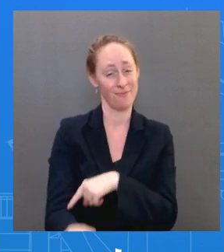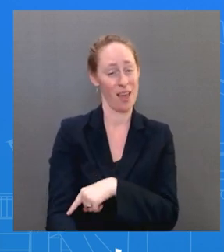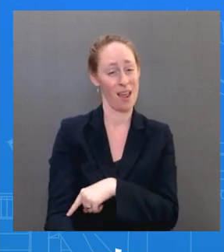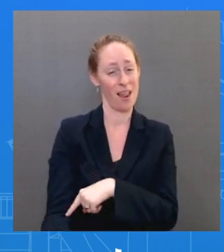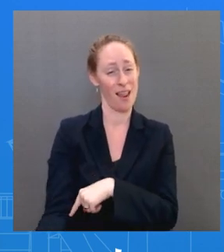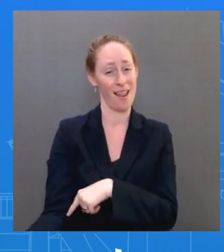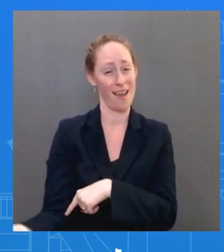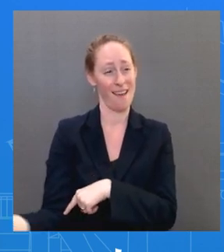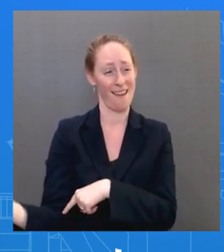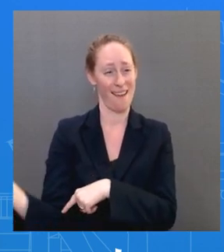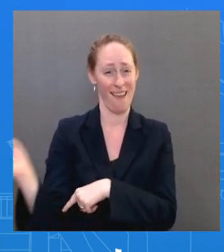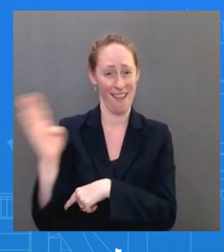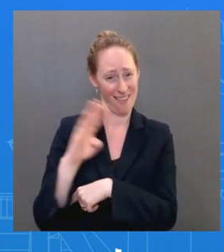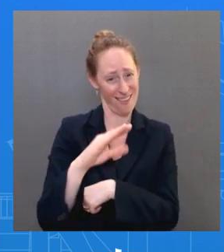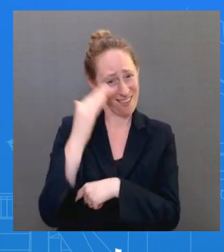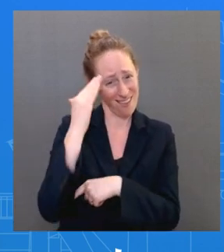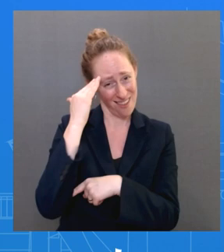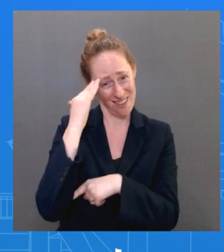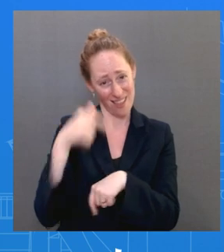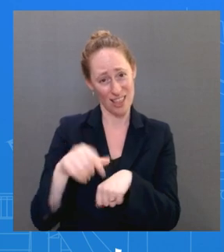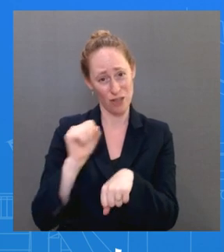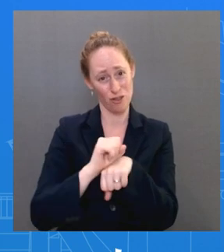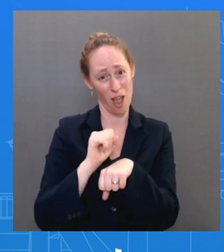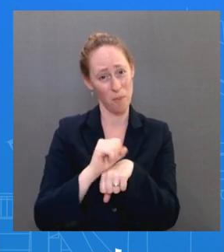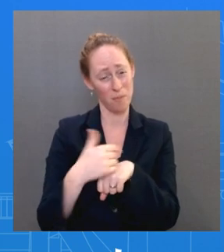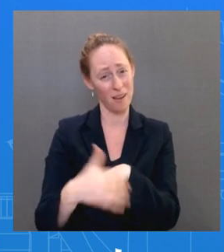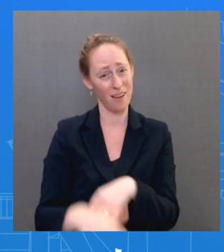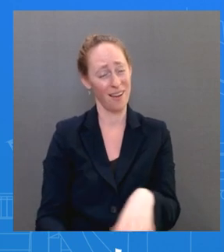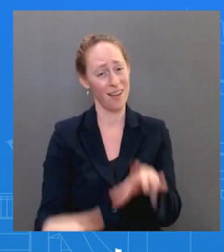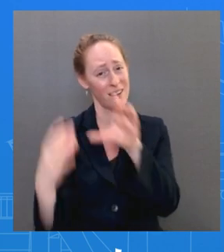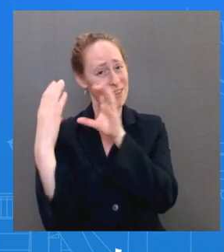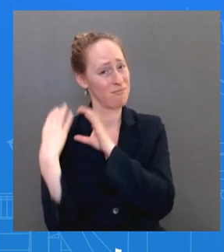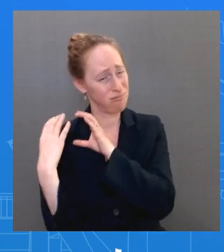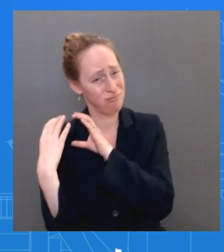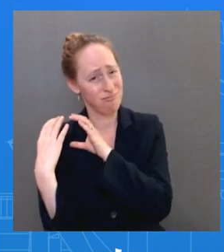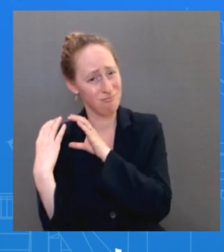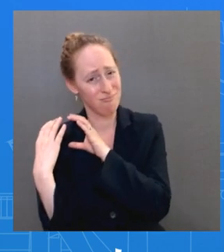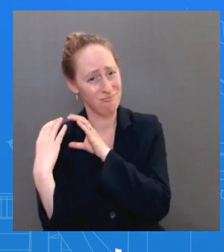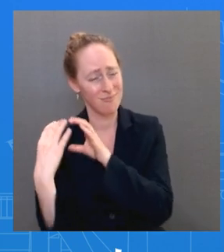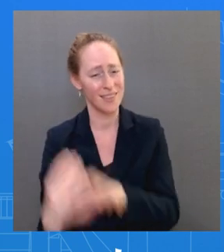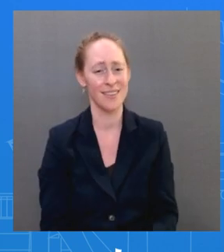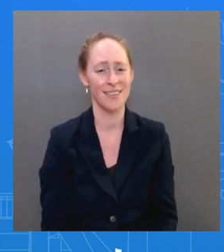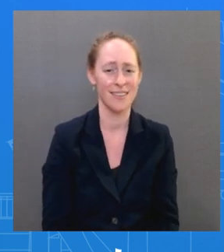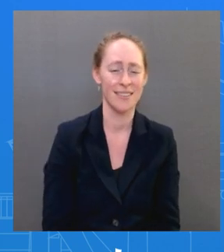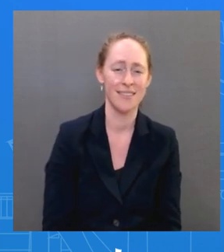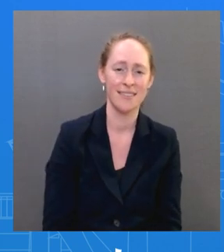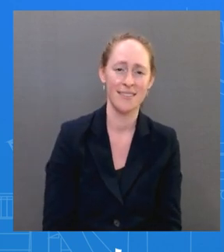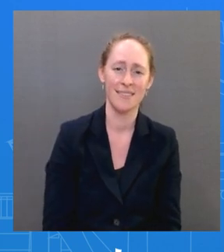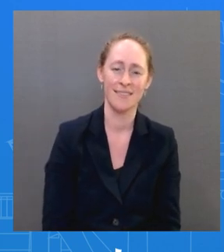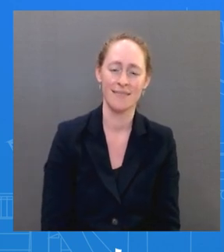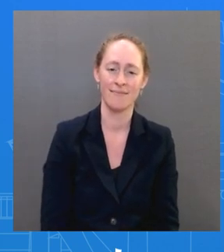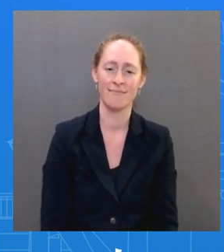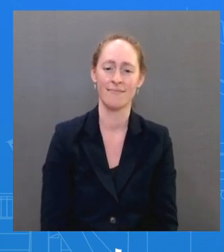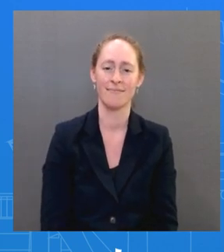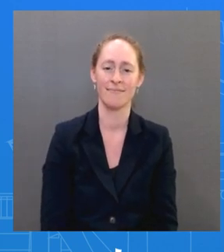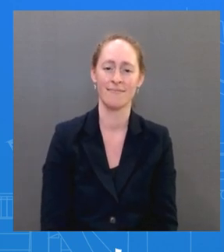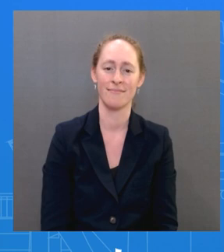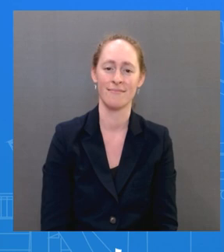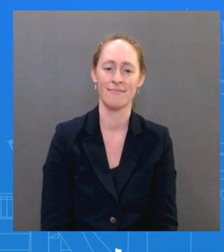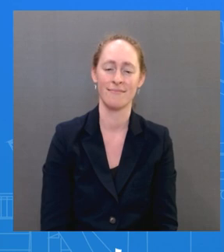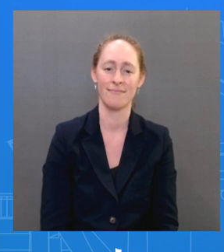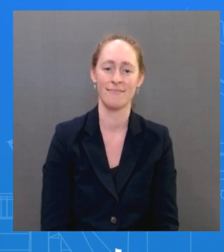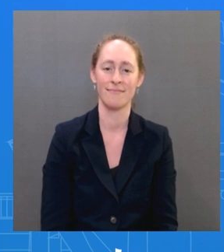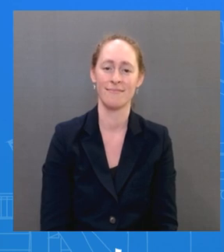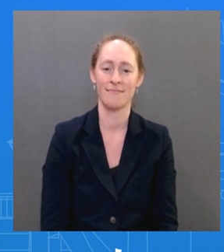Commander in Chief. So he is doing everything that he would have done if he was in the Oval Office, except right now he is in the White